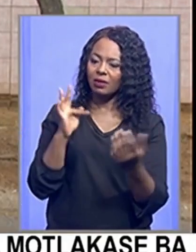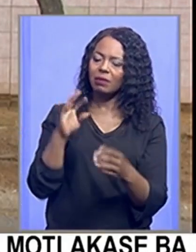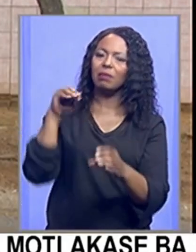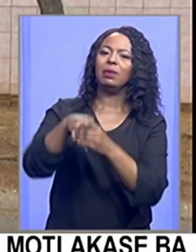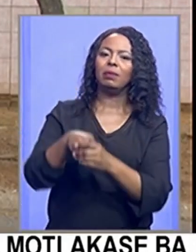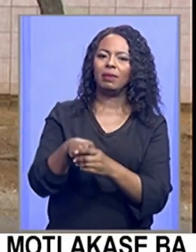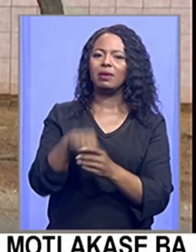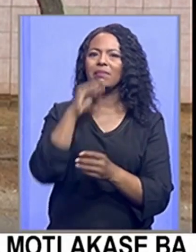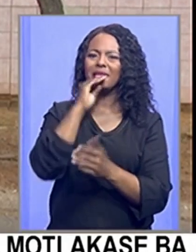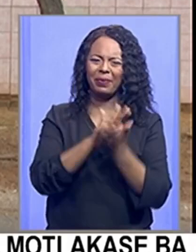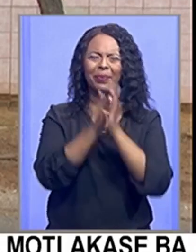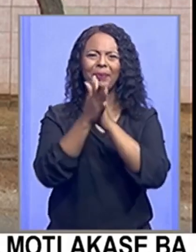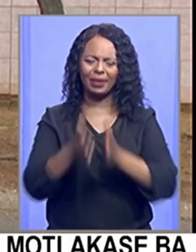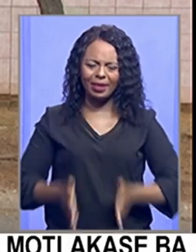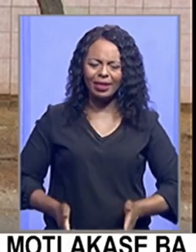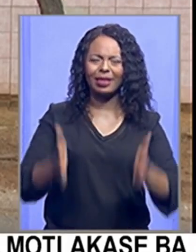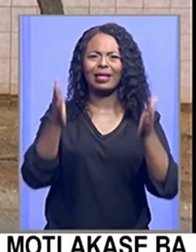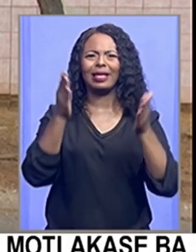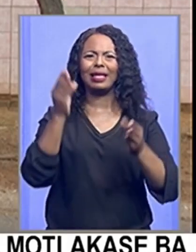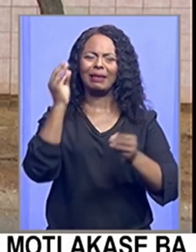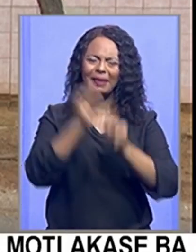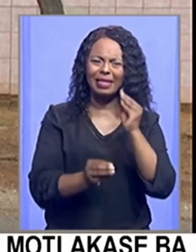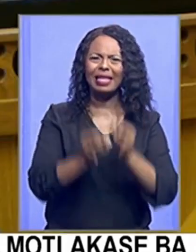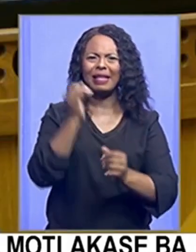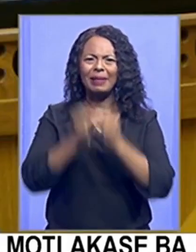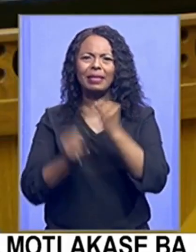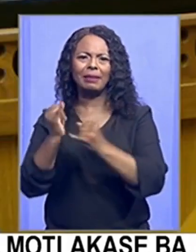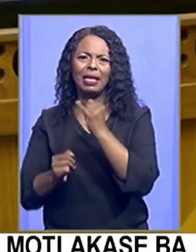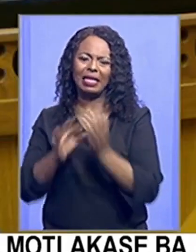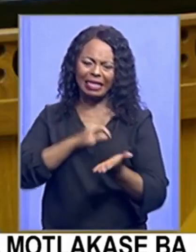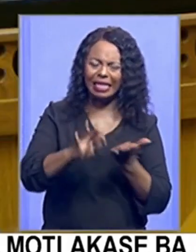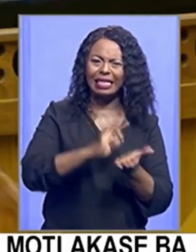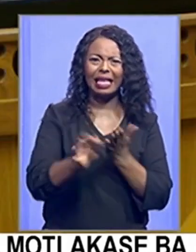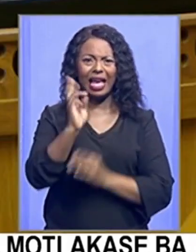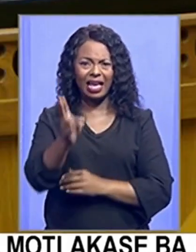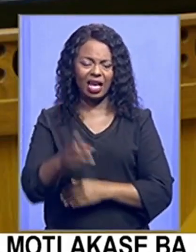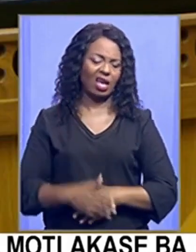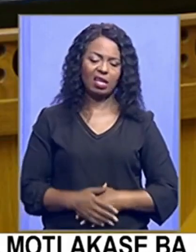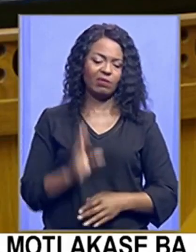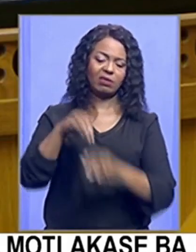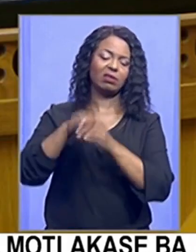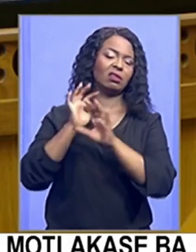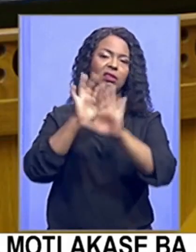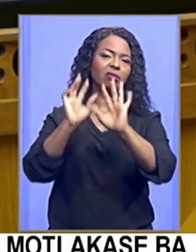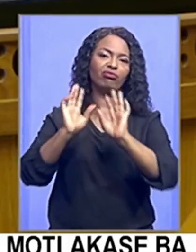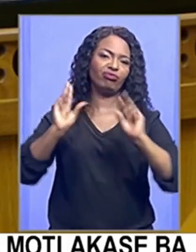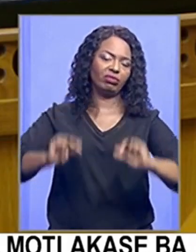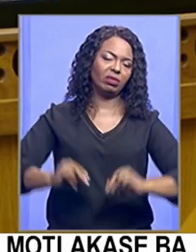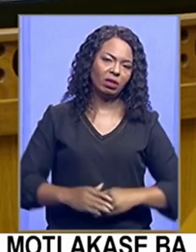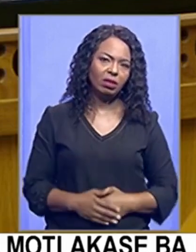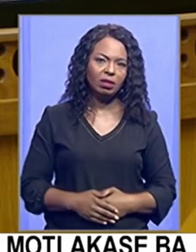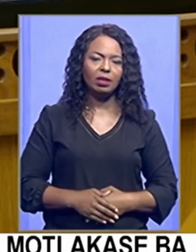kin ro senya strata next day ke no hape ke ba clean gape. Mopresidente o ile a tlameha ho kgina leeto